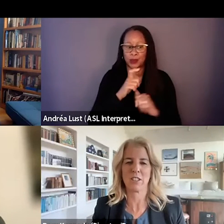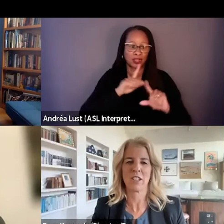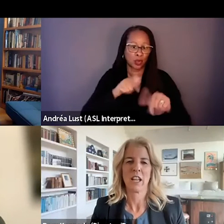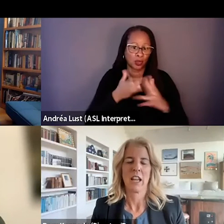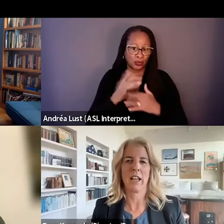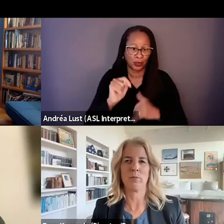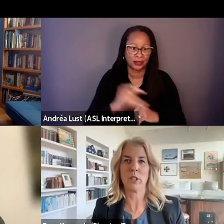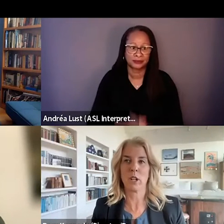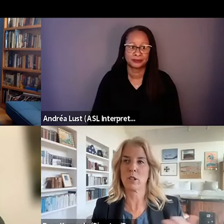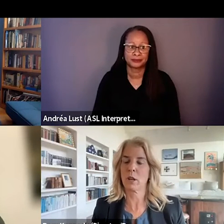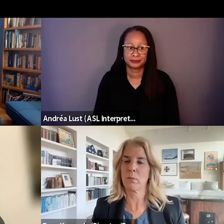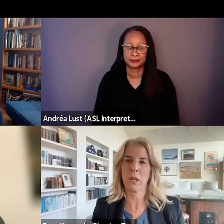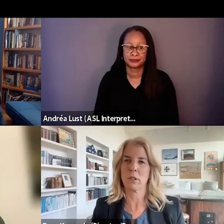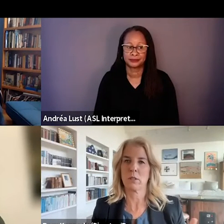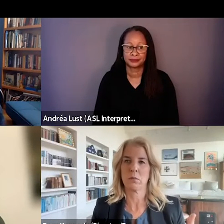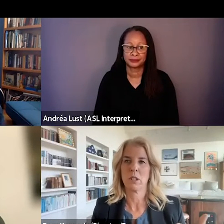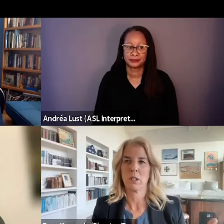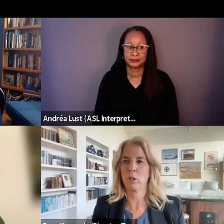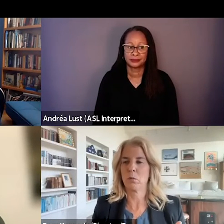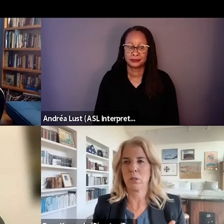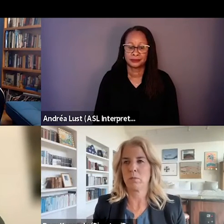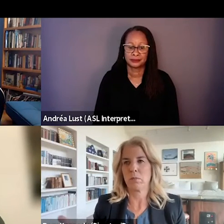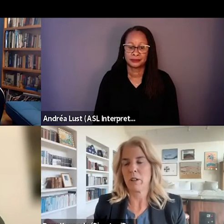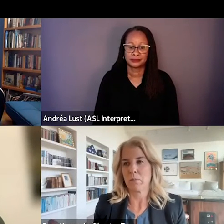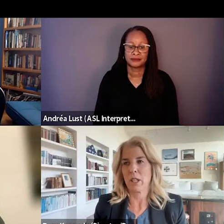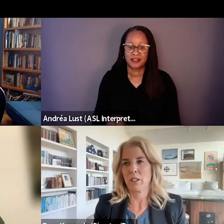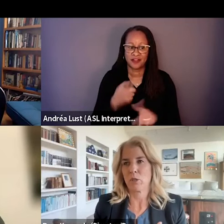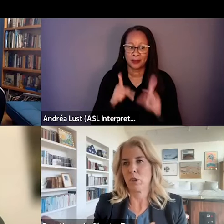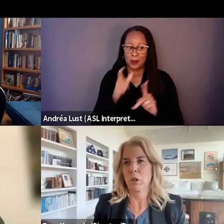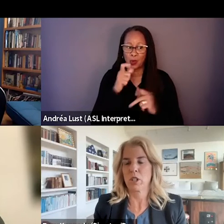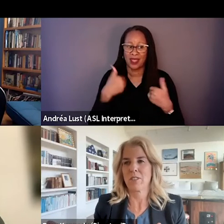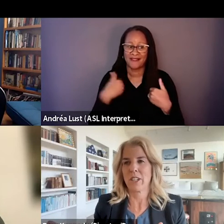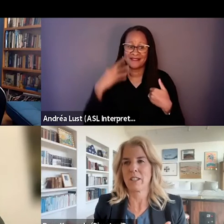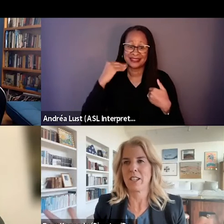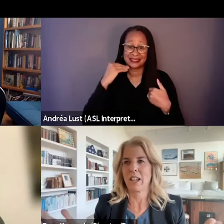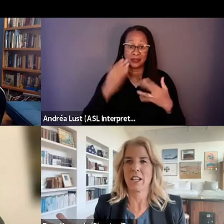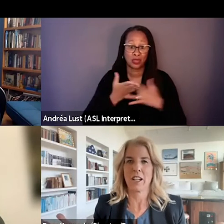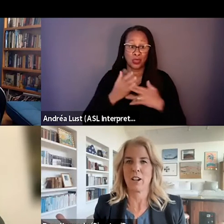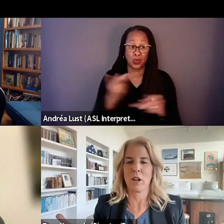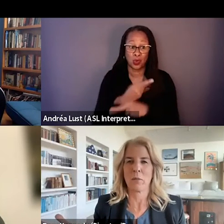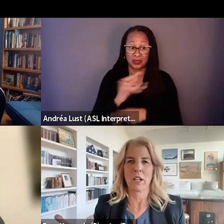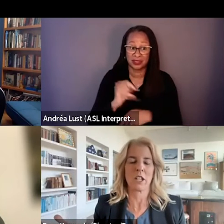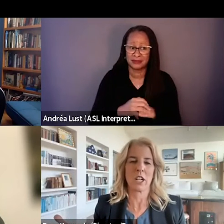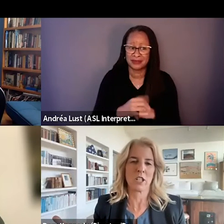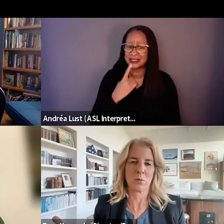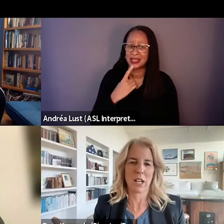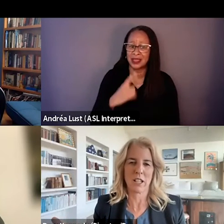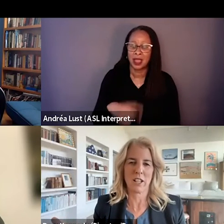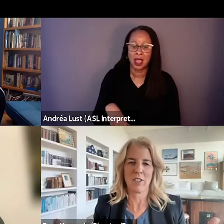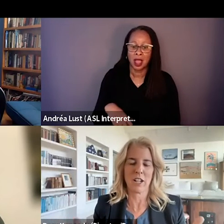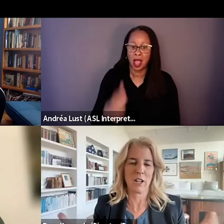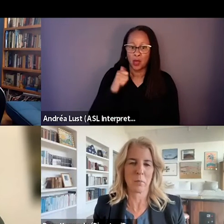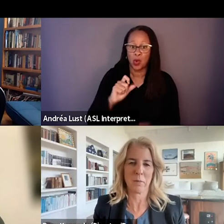through this. And, you know, some people who have been through the worst of it say, you know, I'm not going to change the